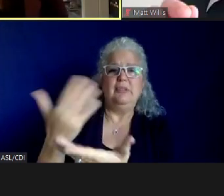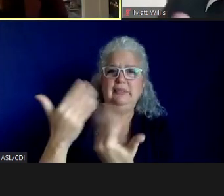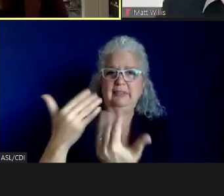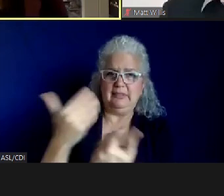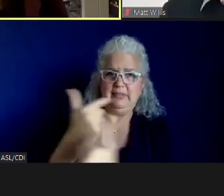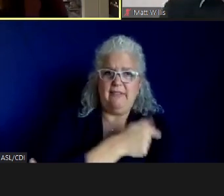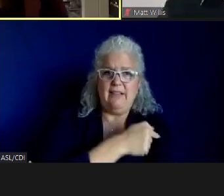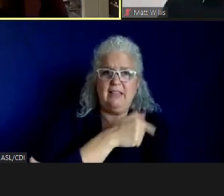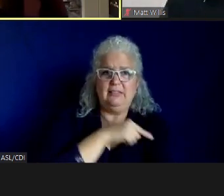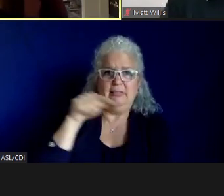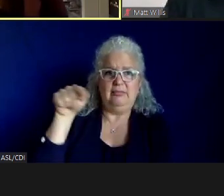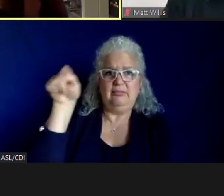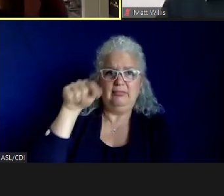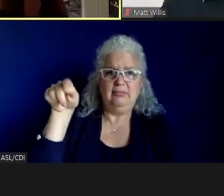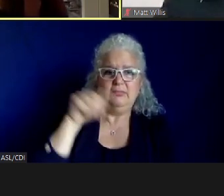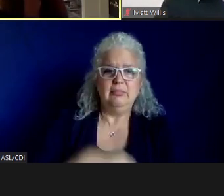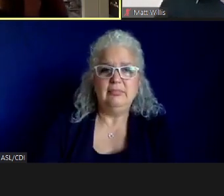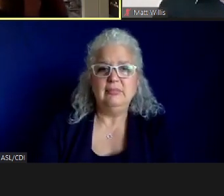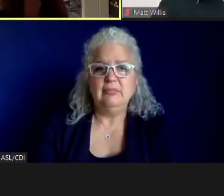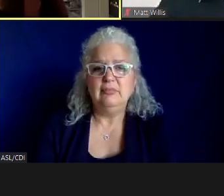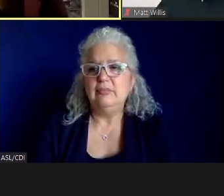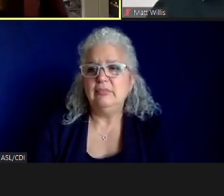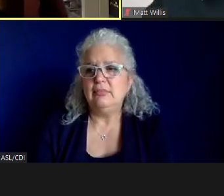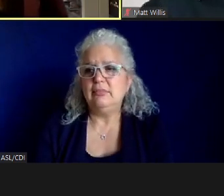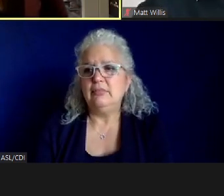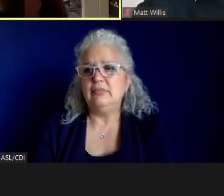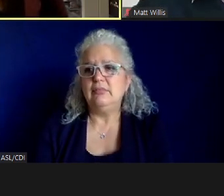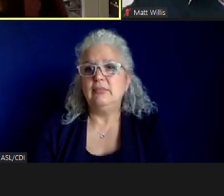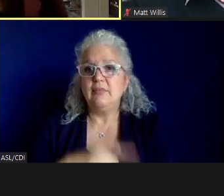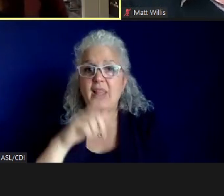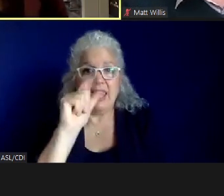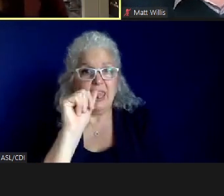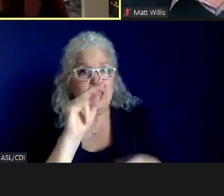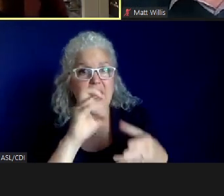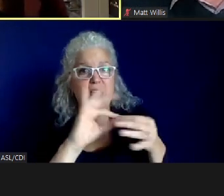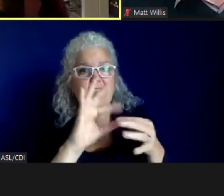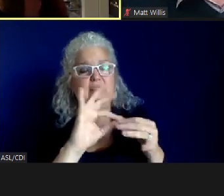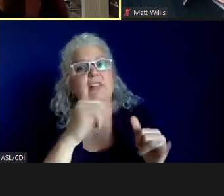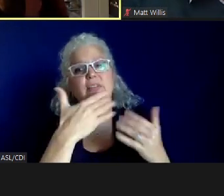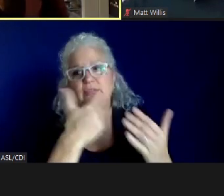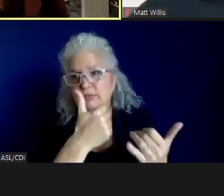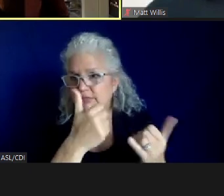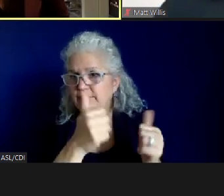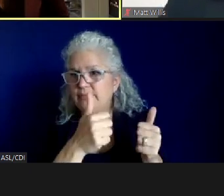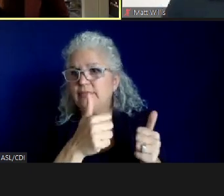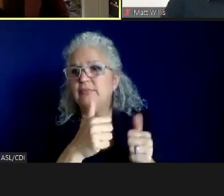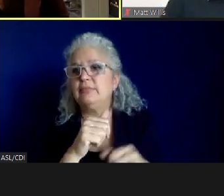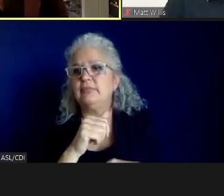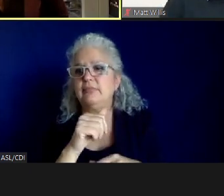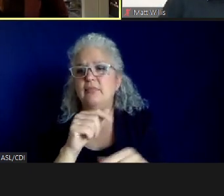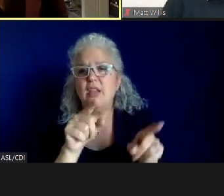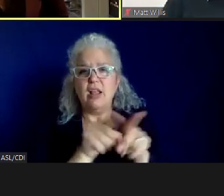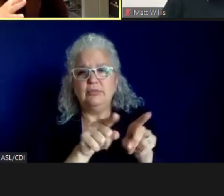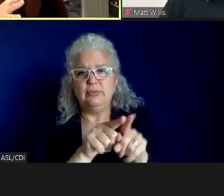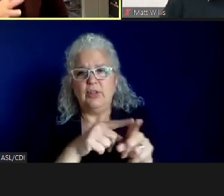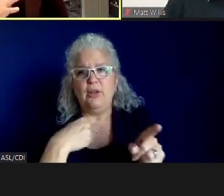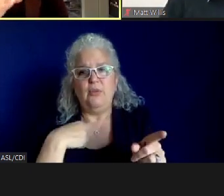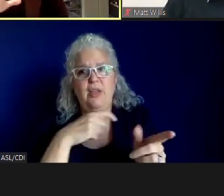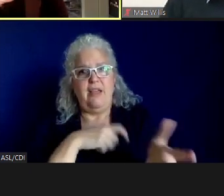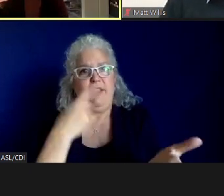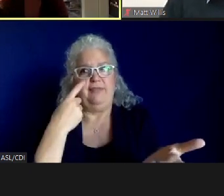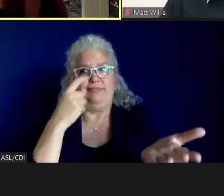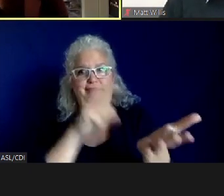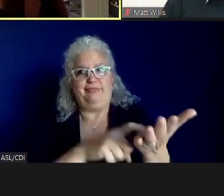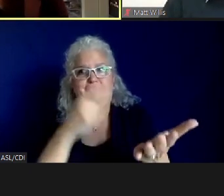That's helpful. Thank you. Well, I don't want to ignore the fact that this was a two-topic town hall. One was on